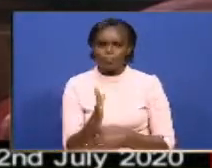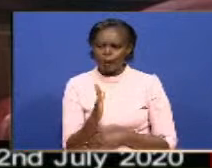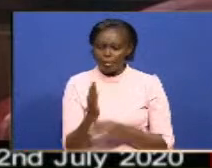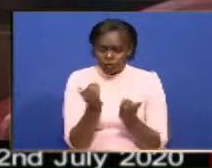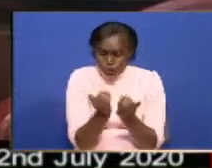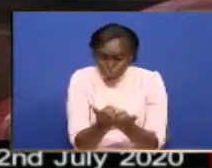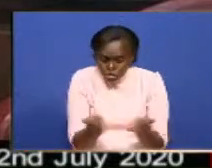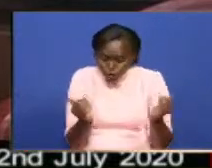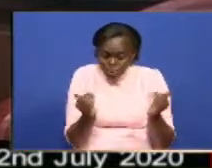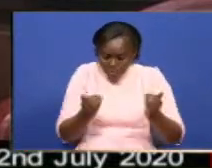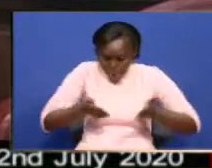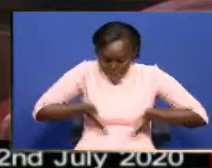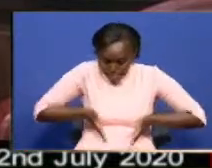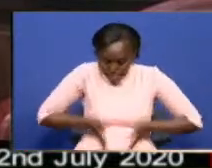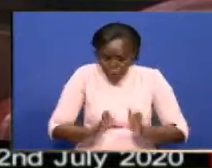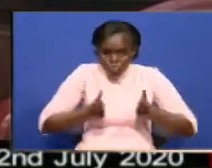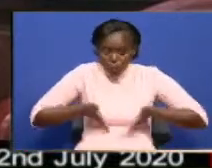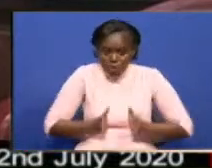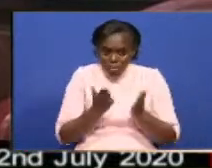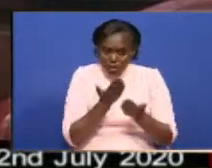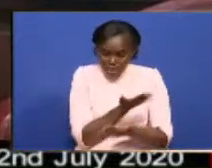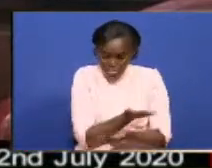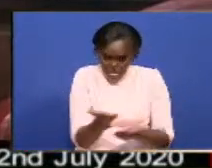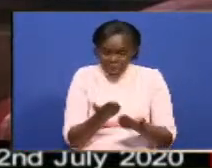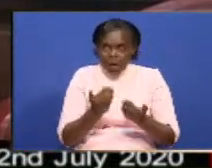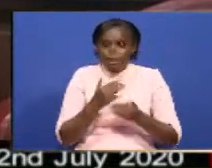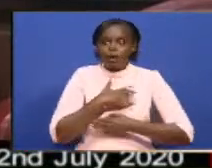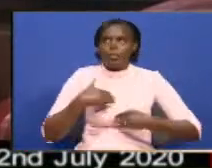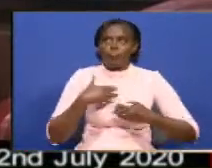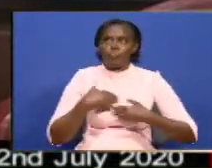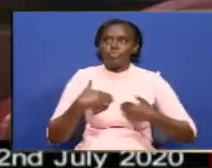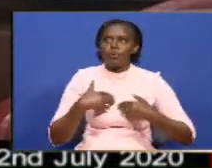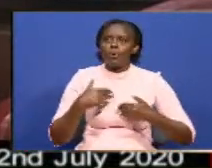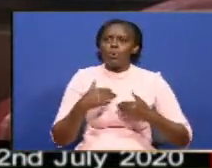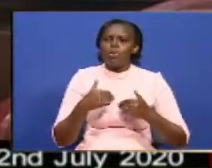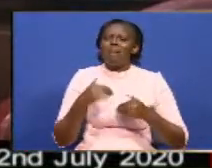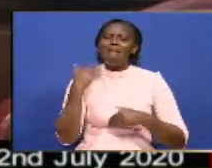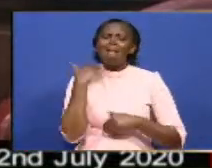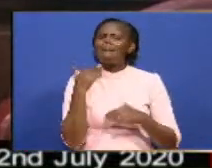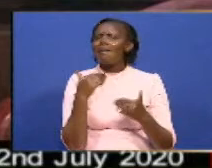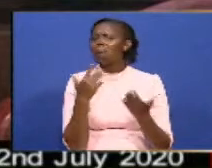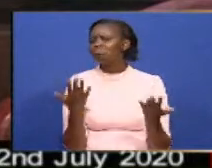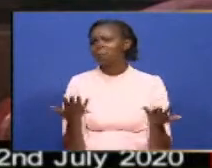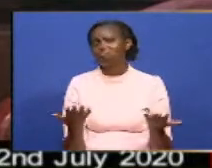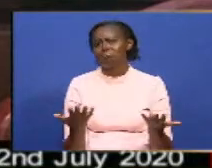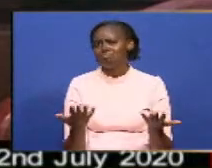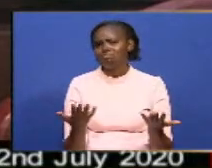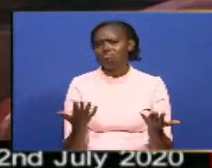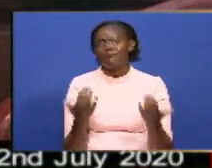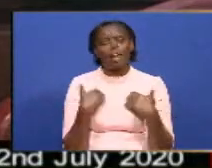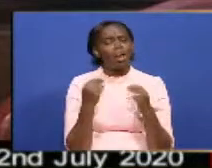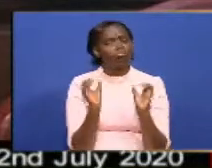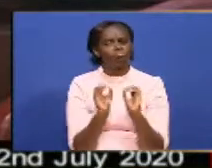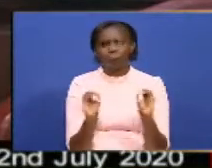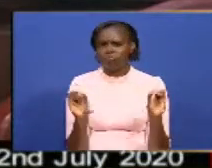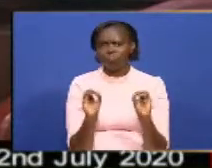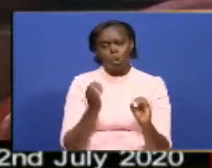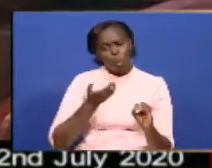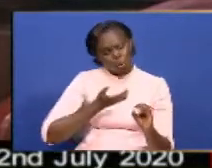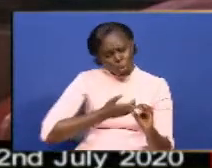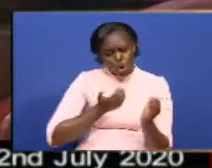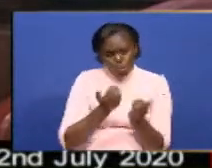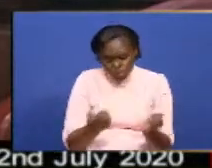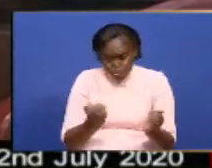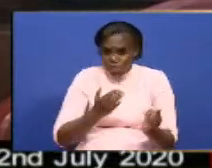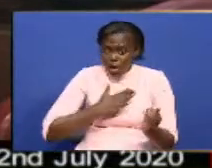children who are born to these refugees, Honorable Speaker, which crime do they have? Honorable Speaker, we have our own kids in